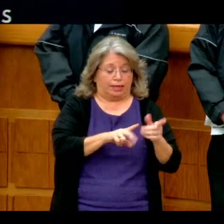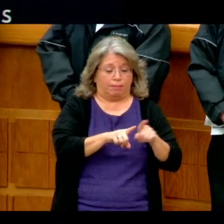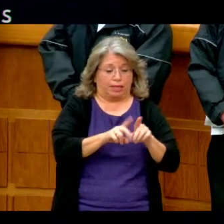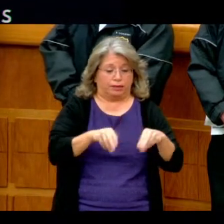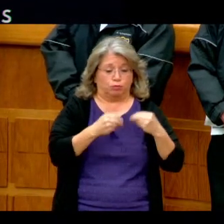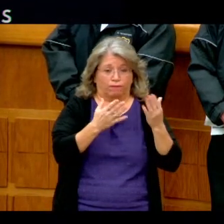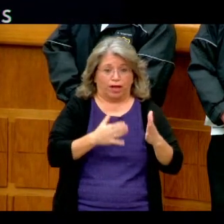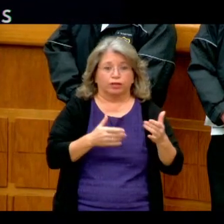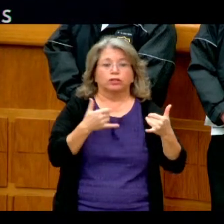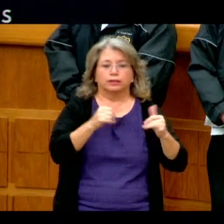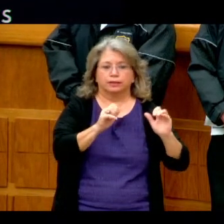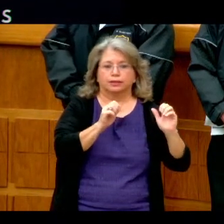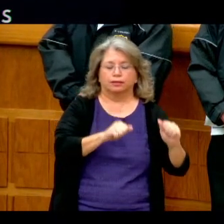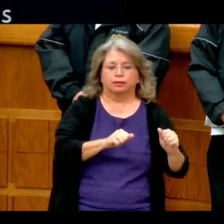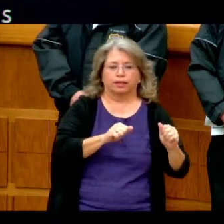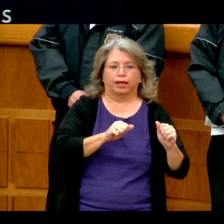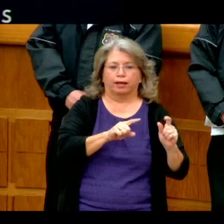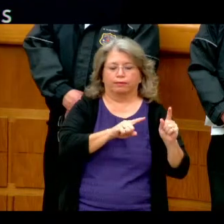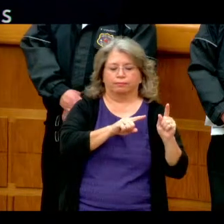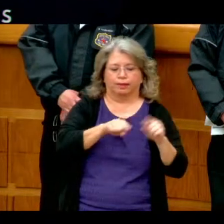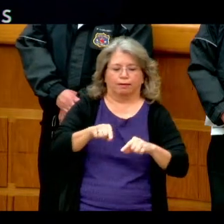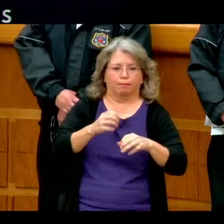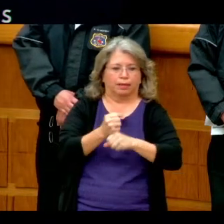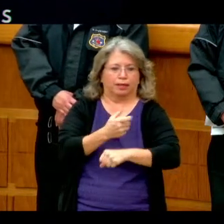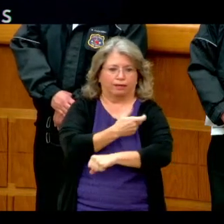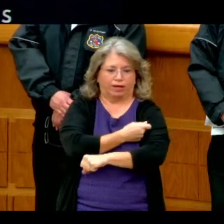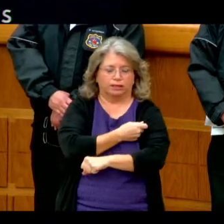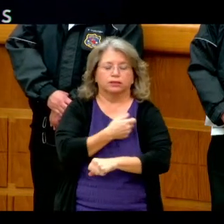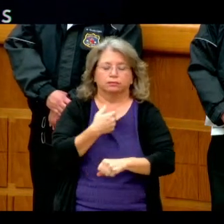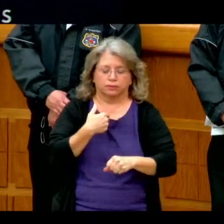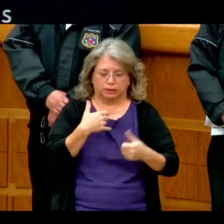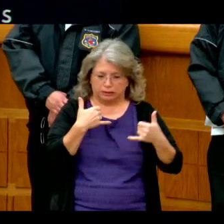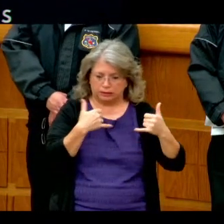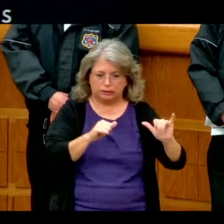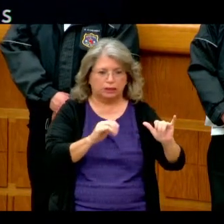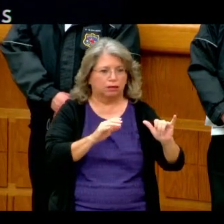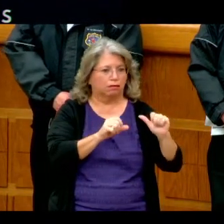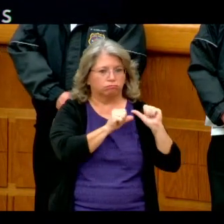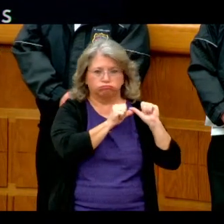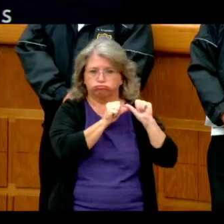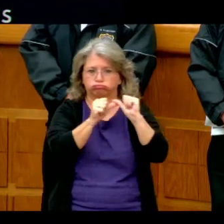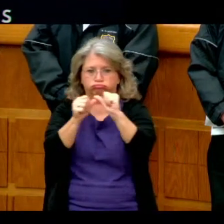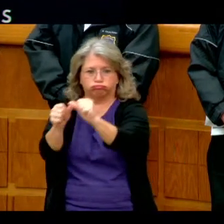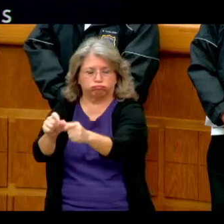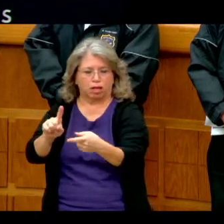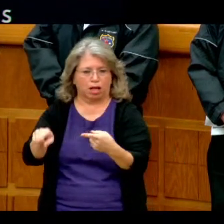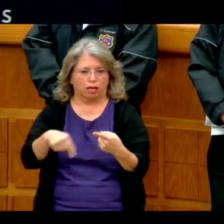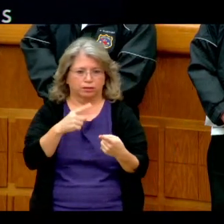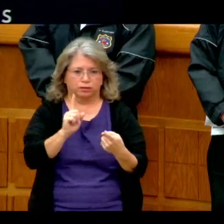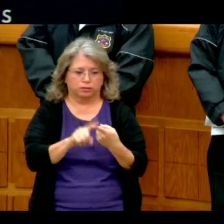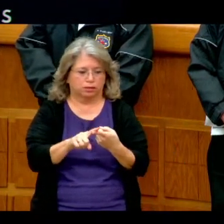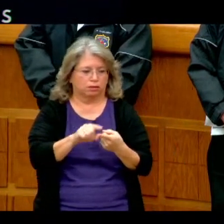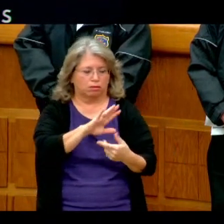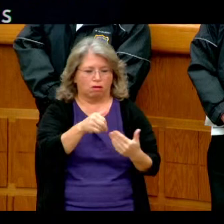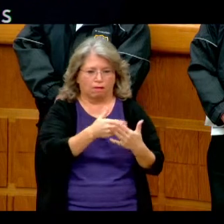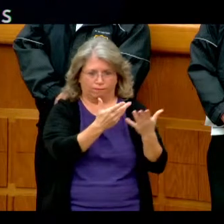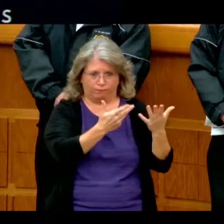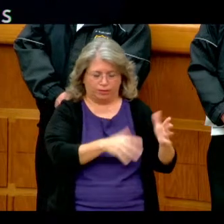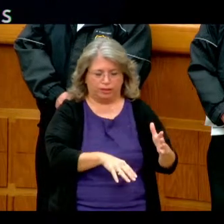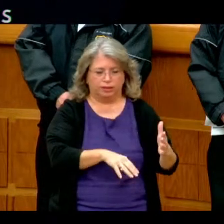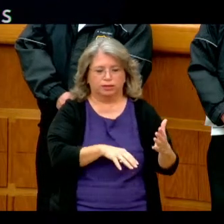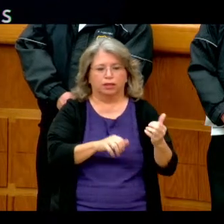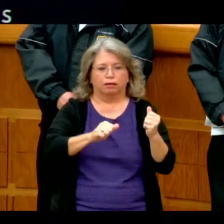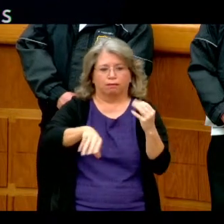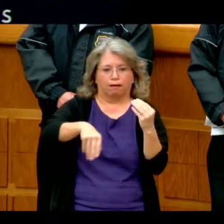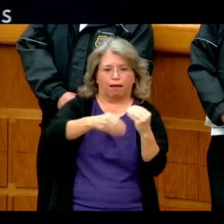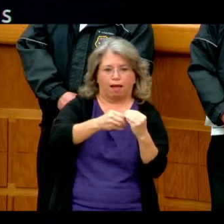to get vaccinated. So we're definitely taking care of 1A all of the time until all of 1A is done. But we're also taking care of,